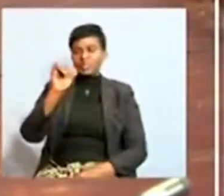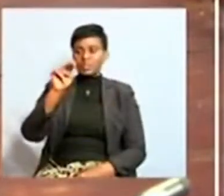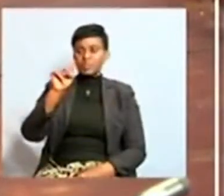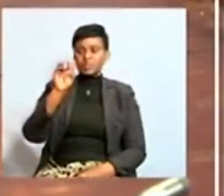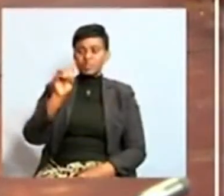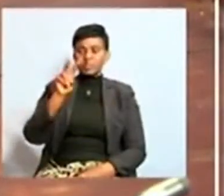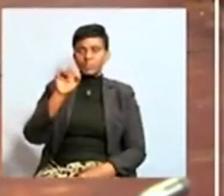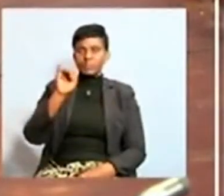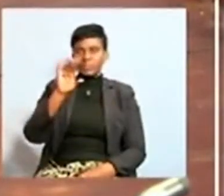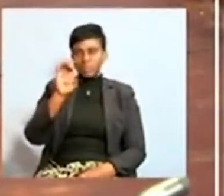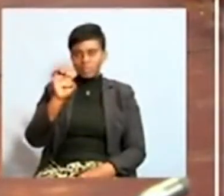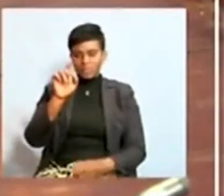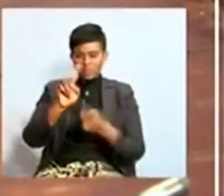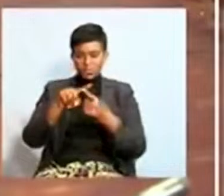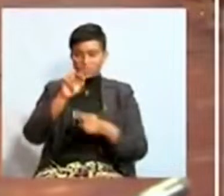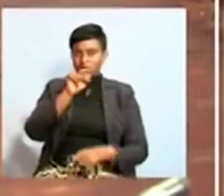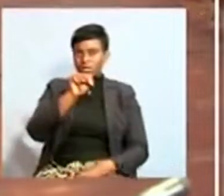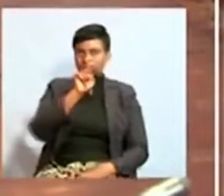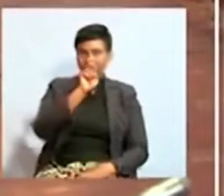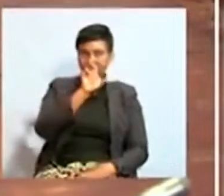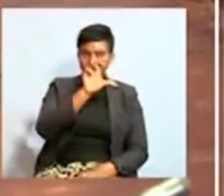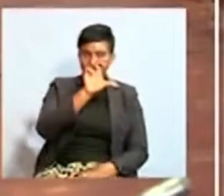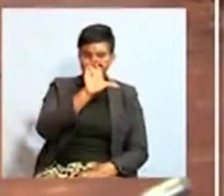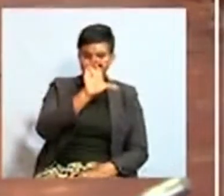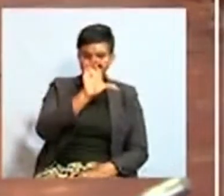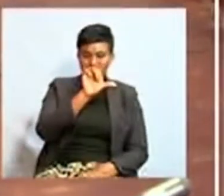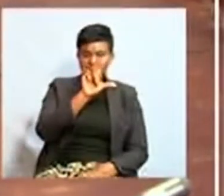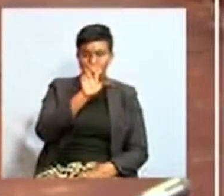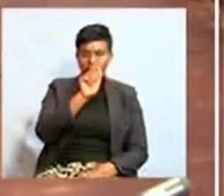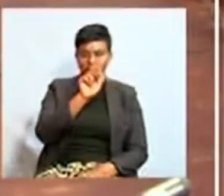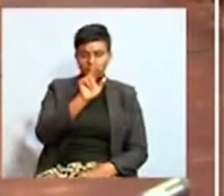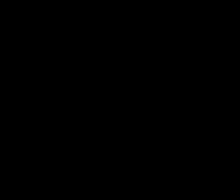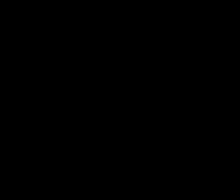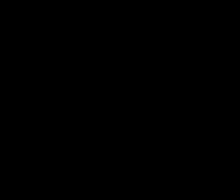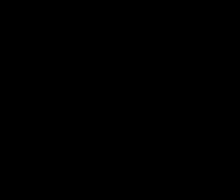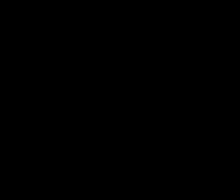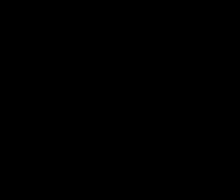nuclear energy, by ratifying this, it gives us a chance to